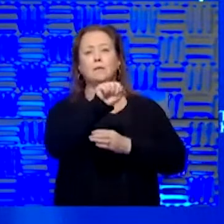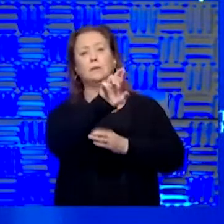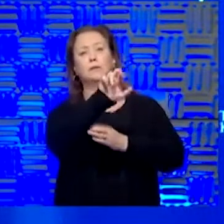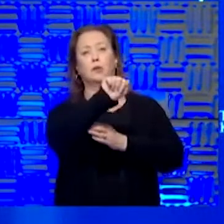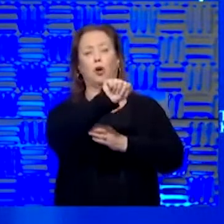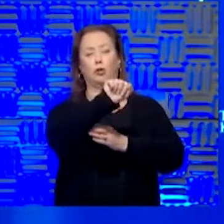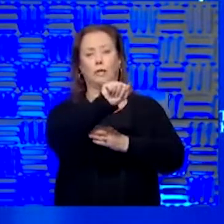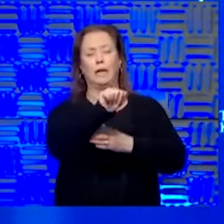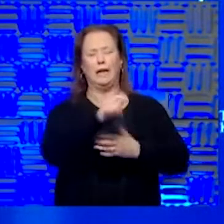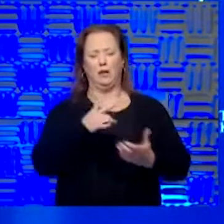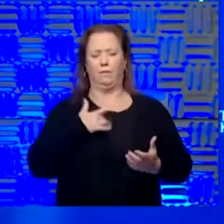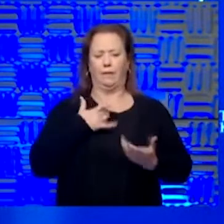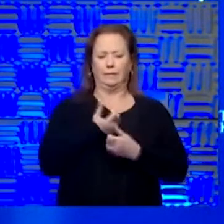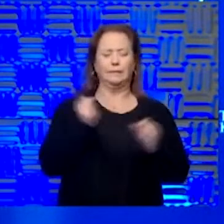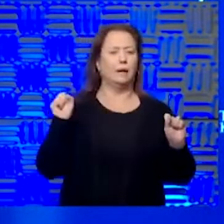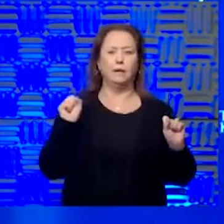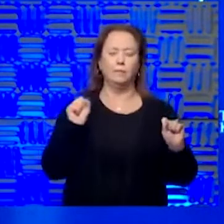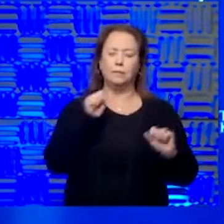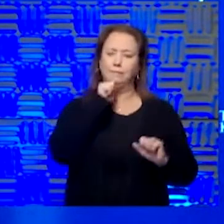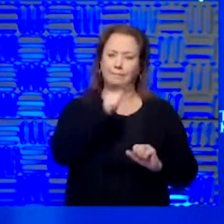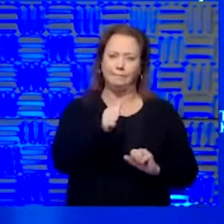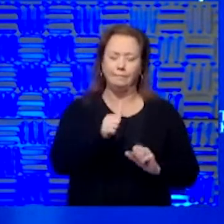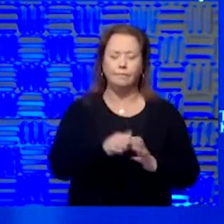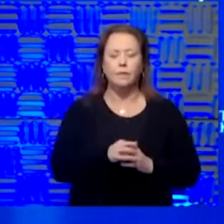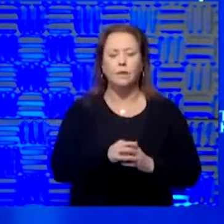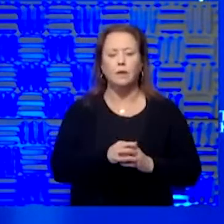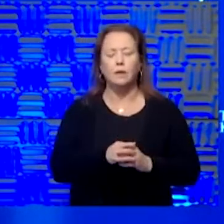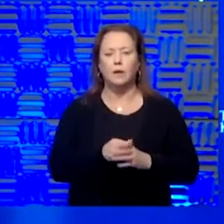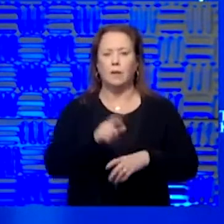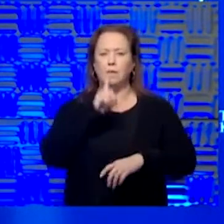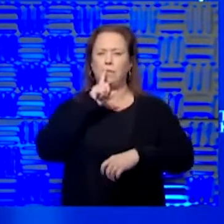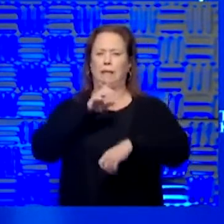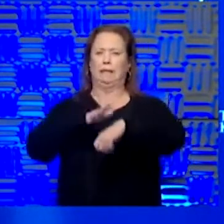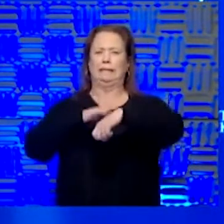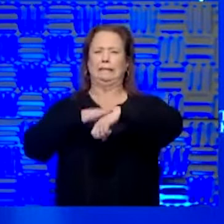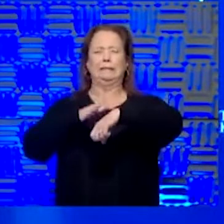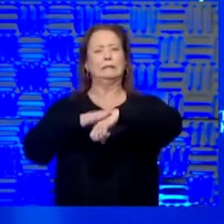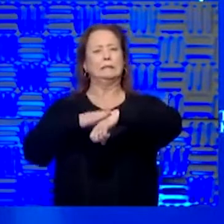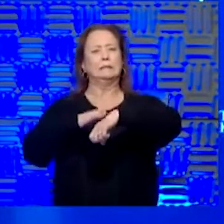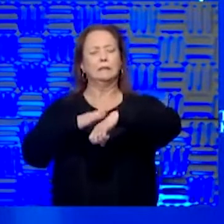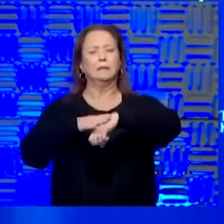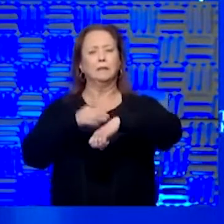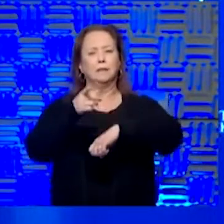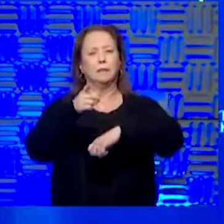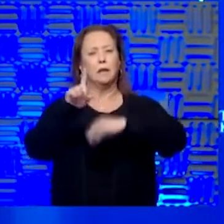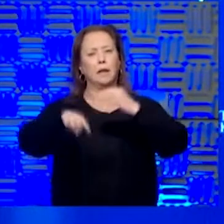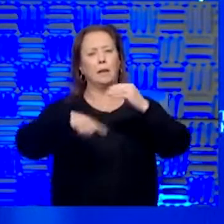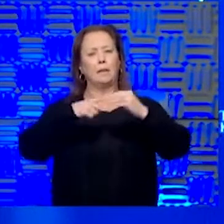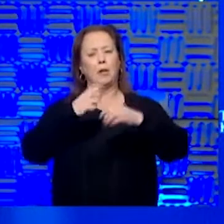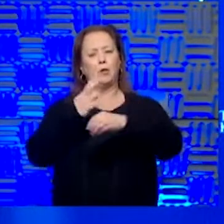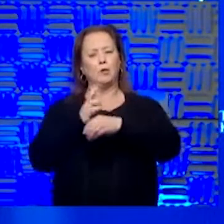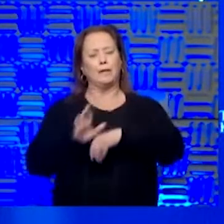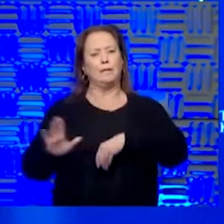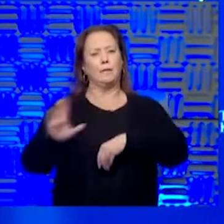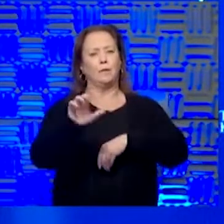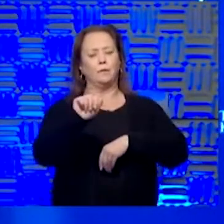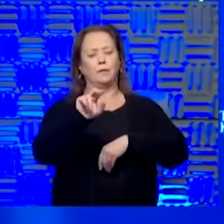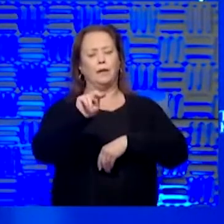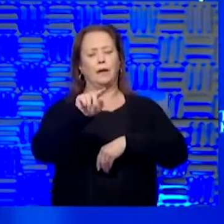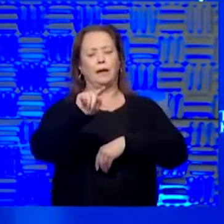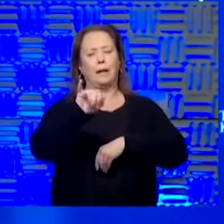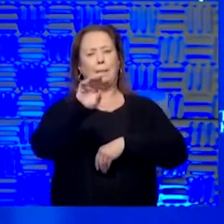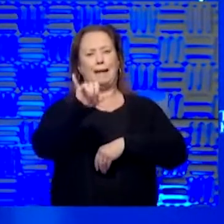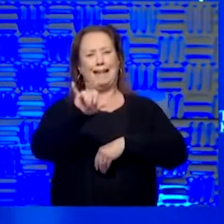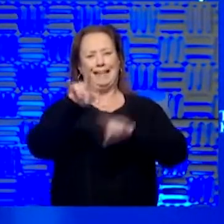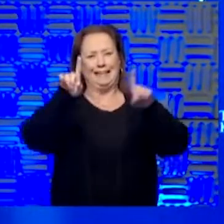very false sense of security. So I would be very cautious about using those tests until we